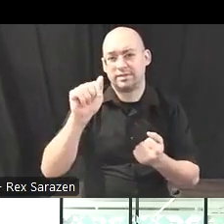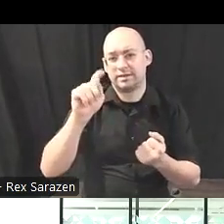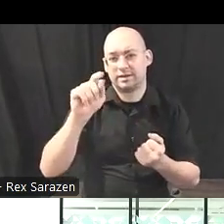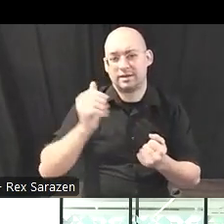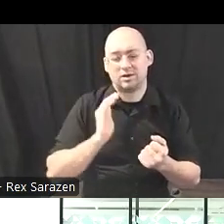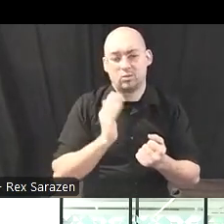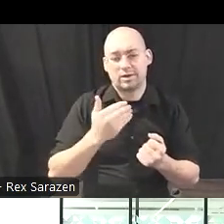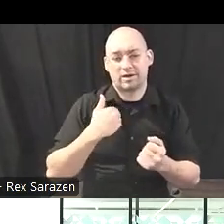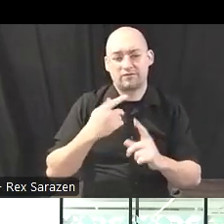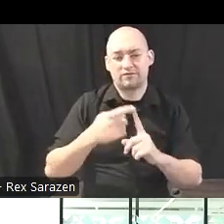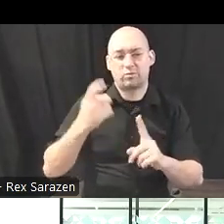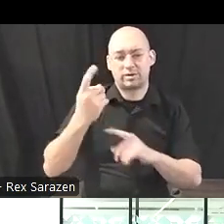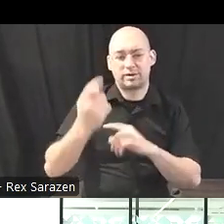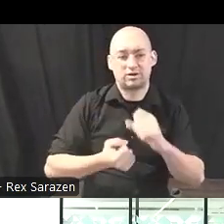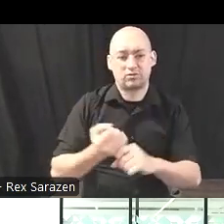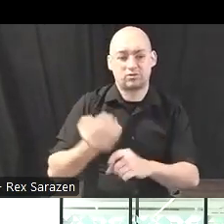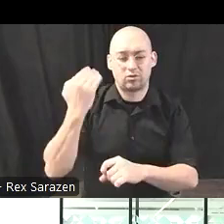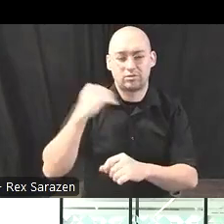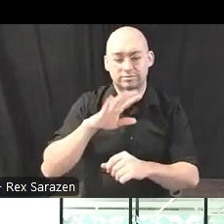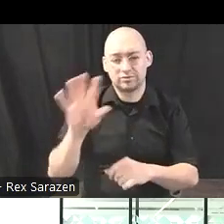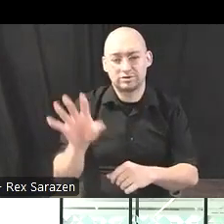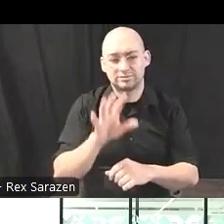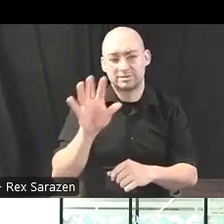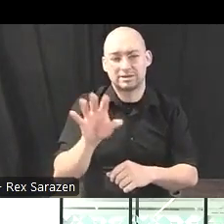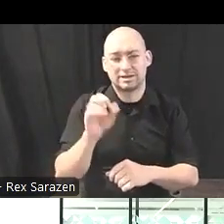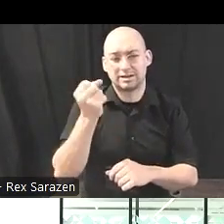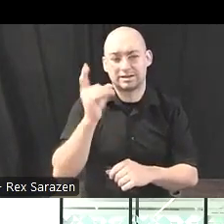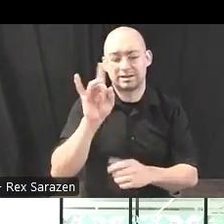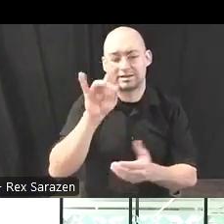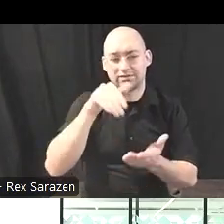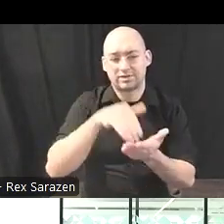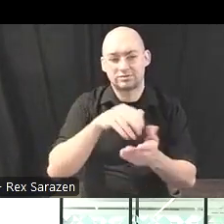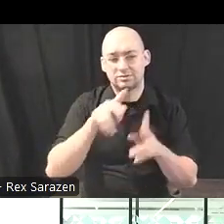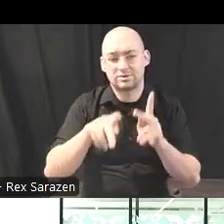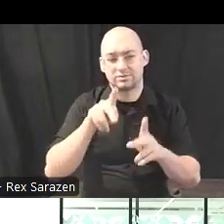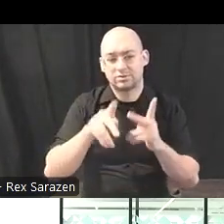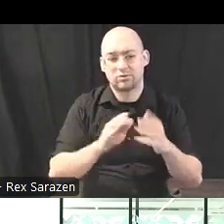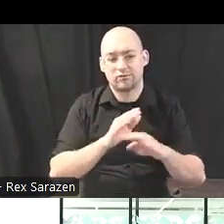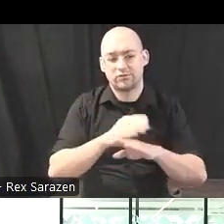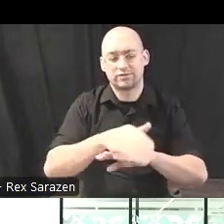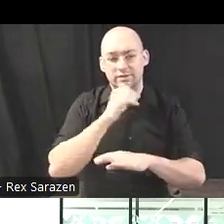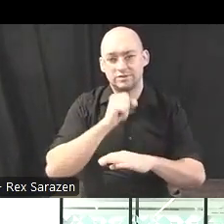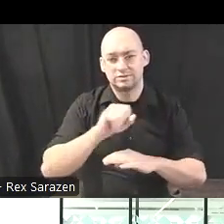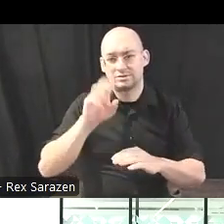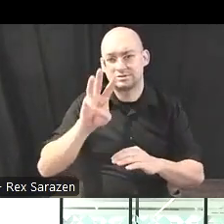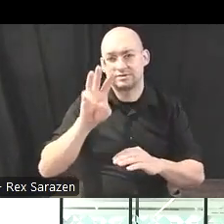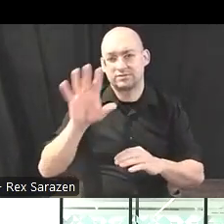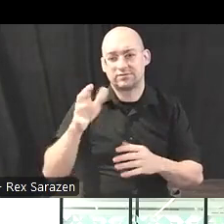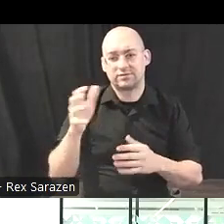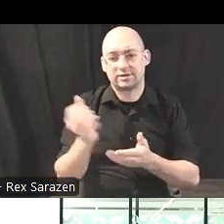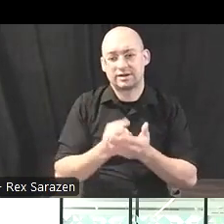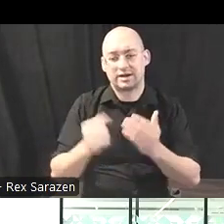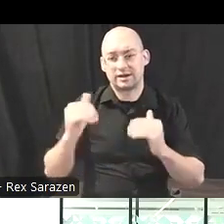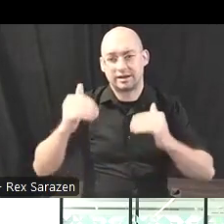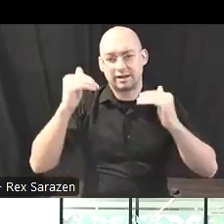year shows that approximately 18,000 people over the age of 65 received enhanced care